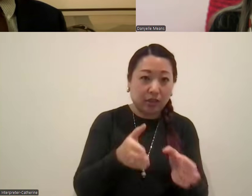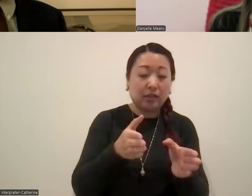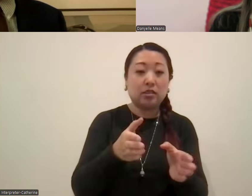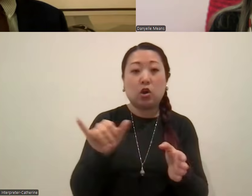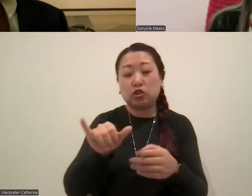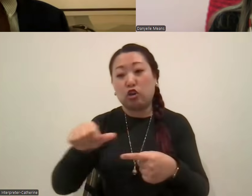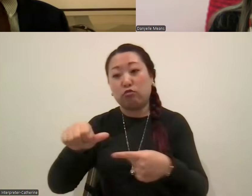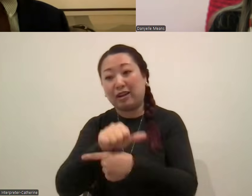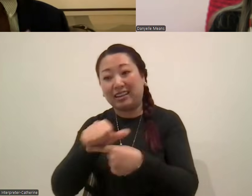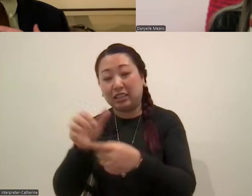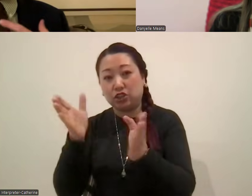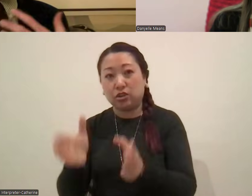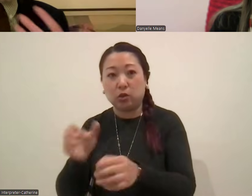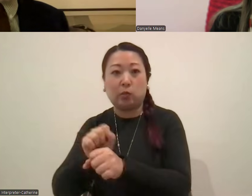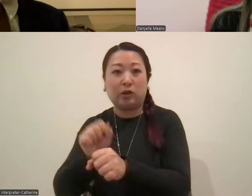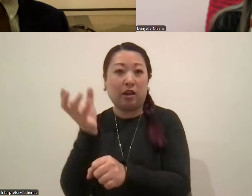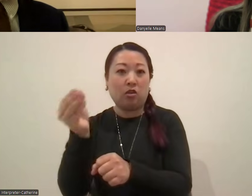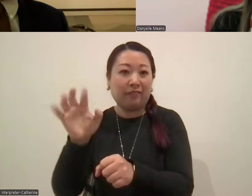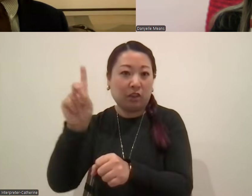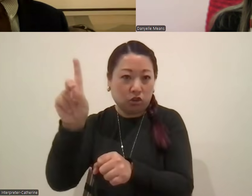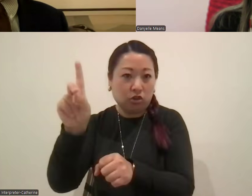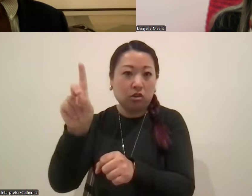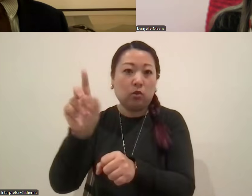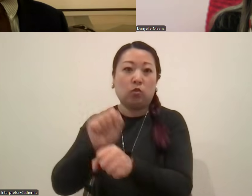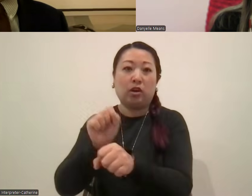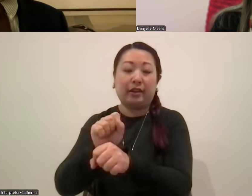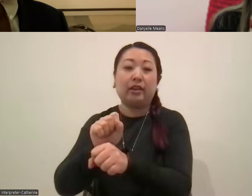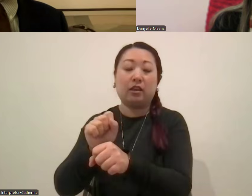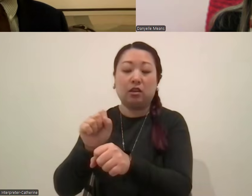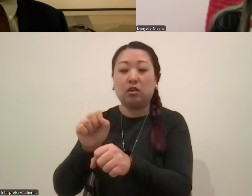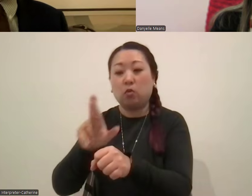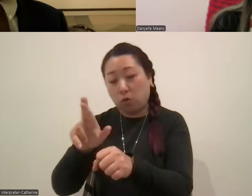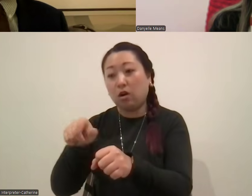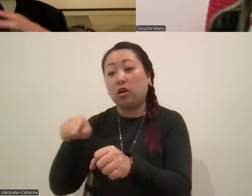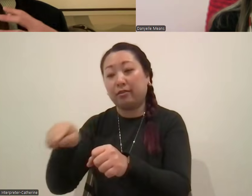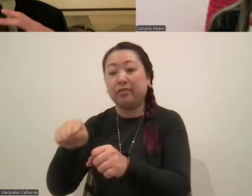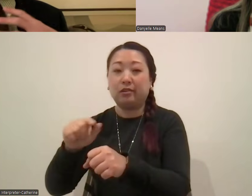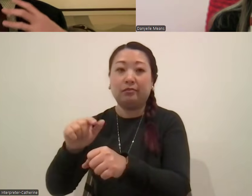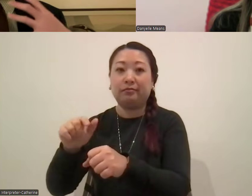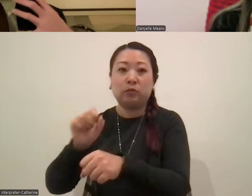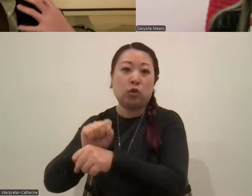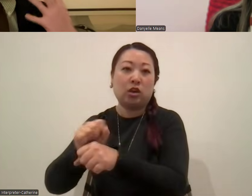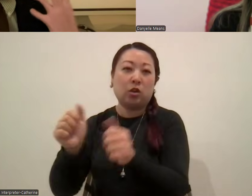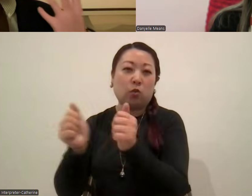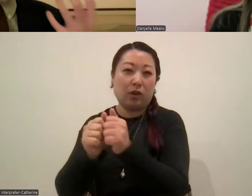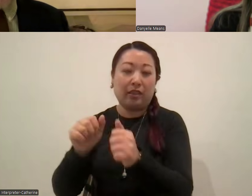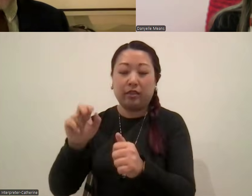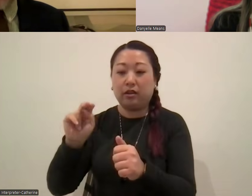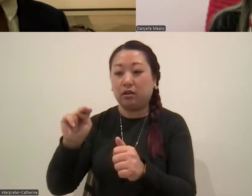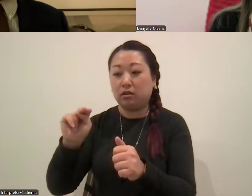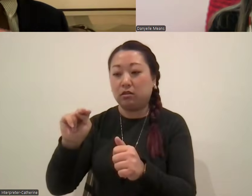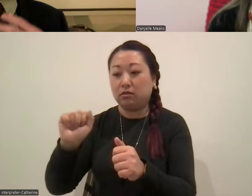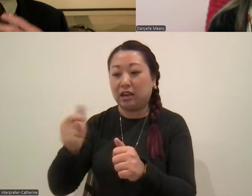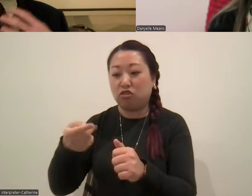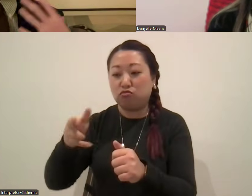I mean, how do we go further in actually using respectful language? And I'm seeing words like the importance of